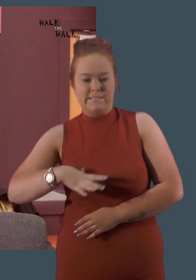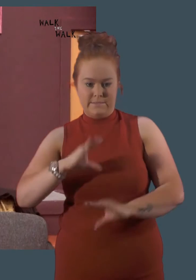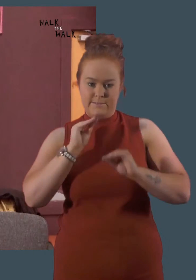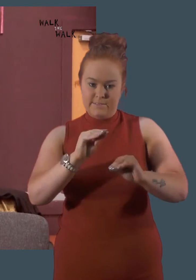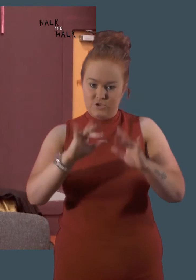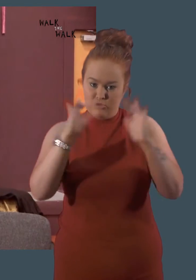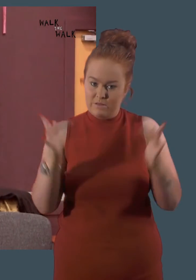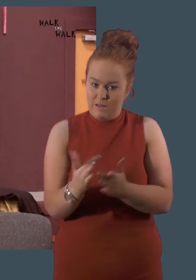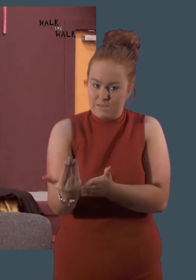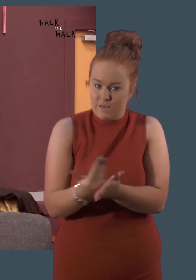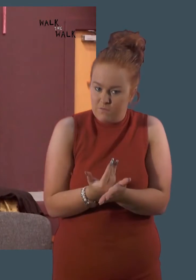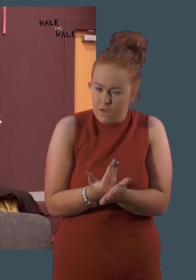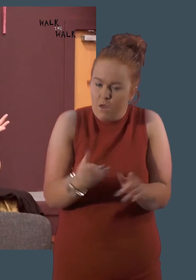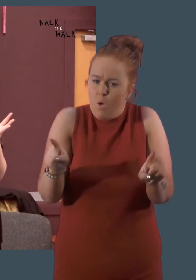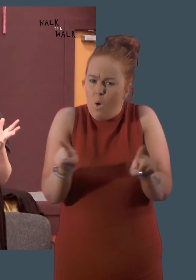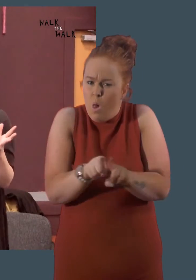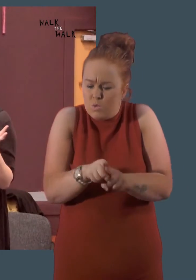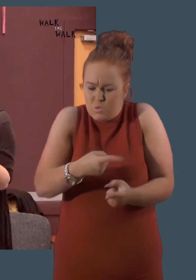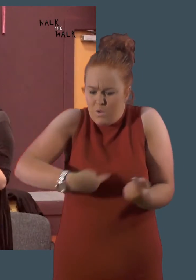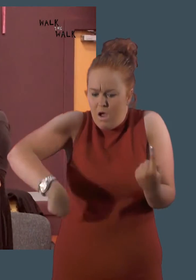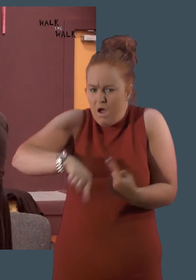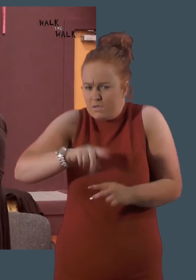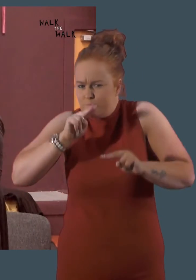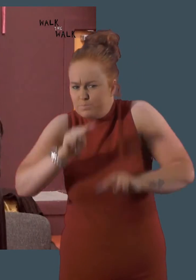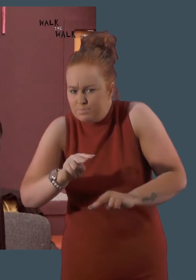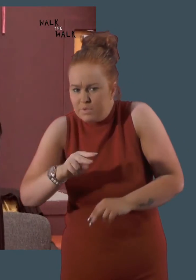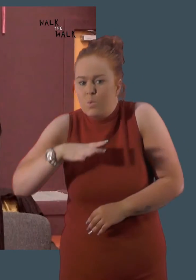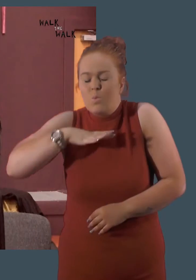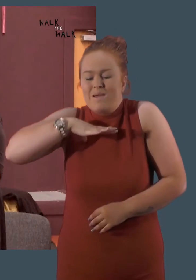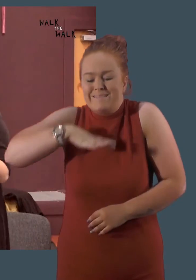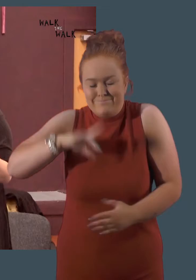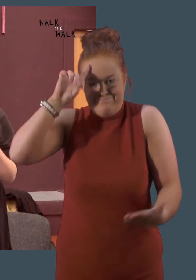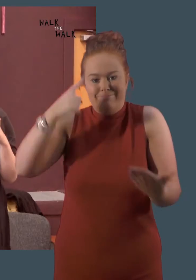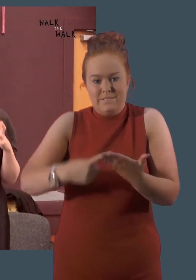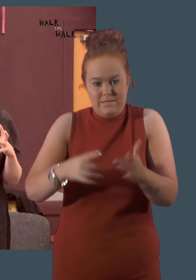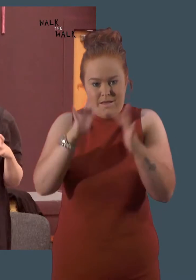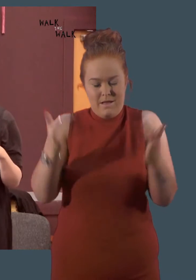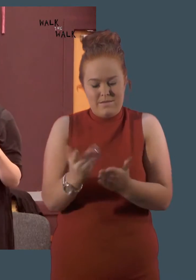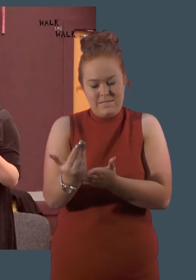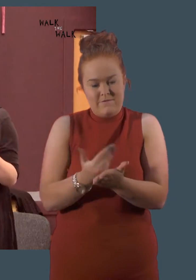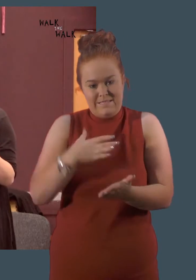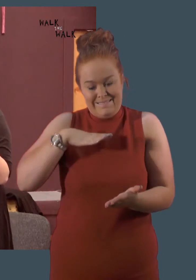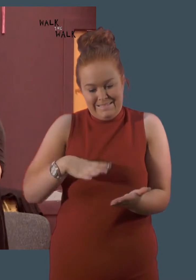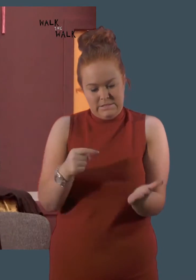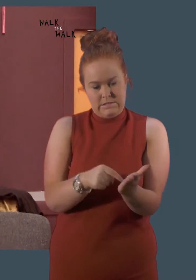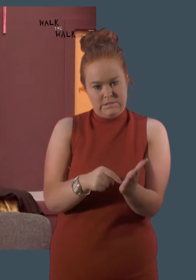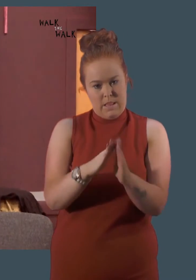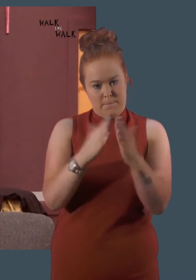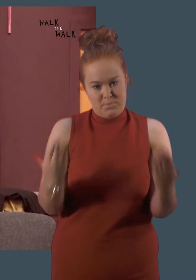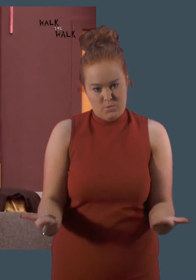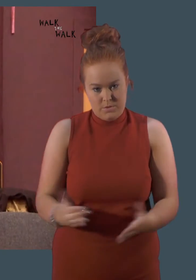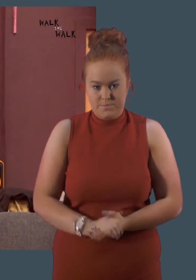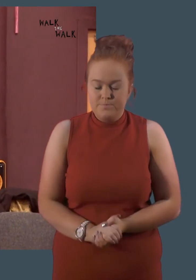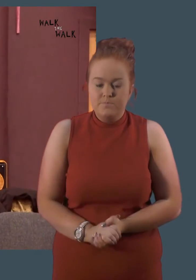They were less aware that those options were available. And so by doing this activity, the tutors were able to see maybe we need to